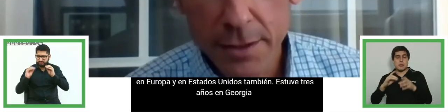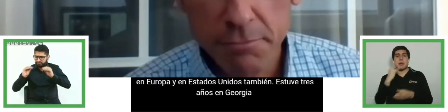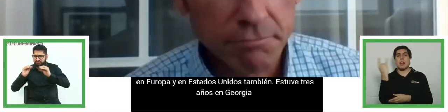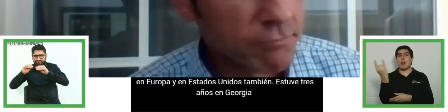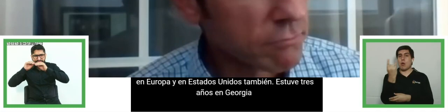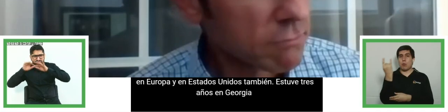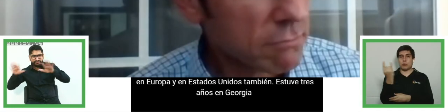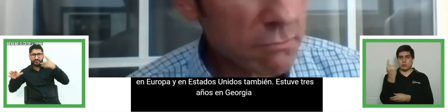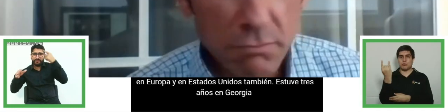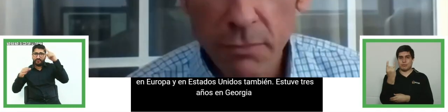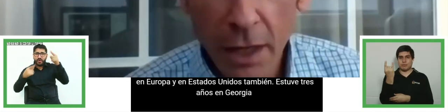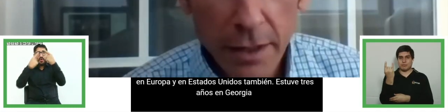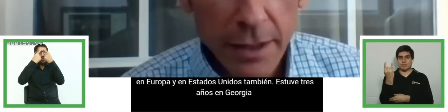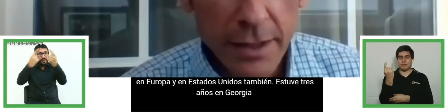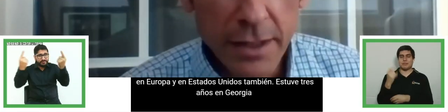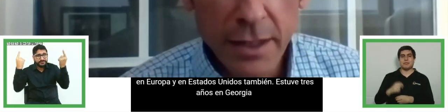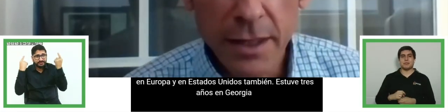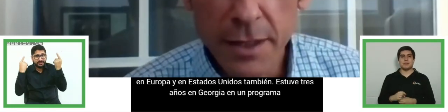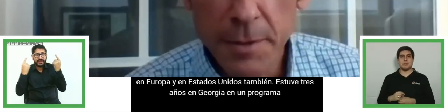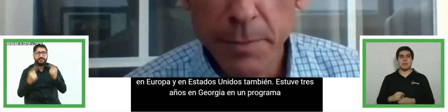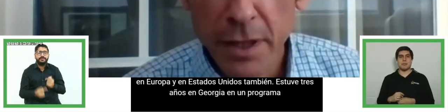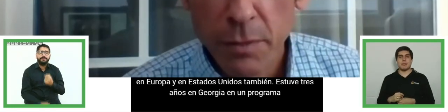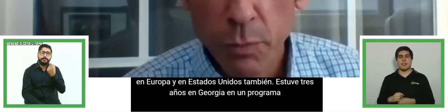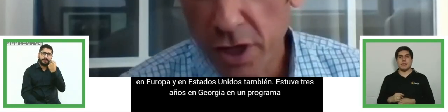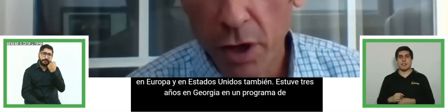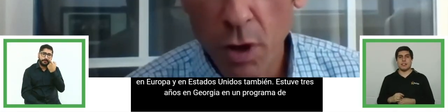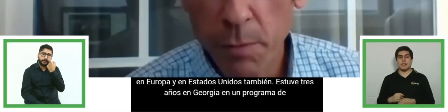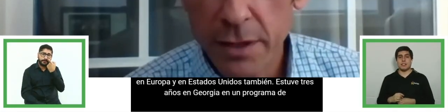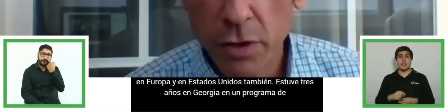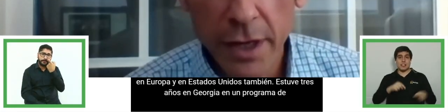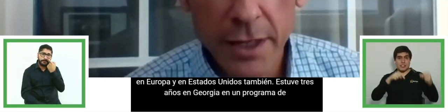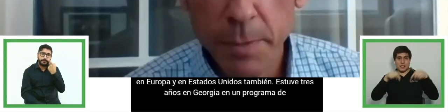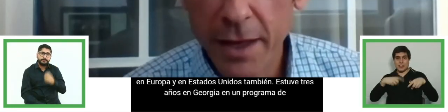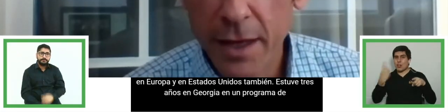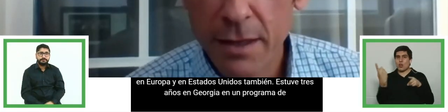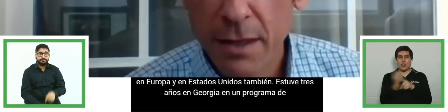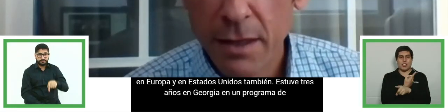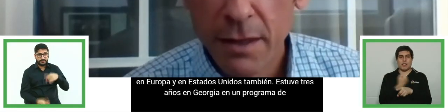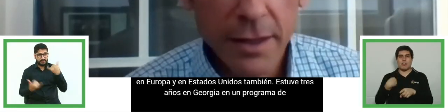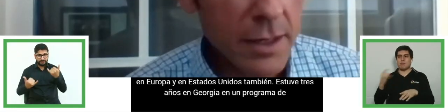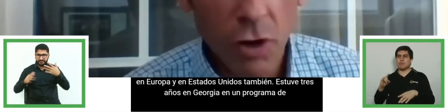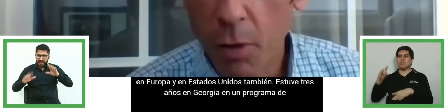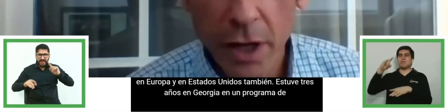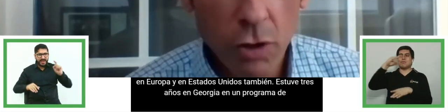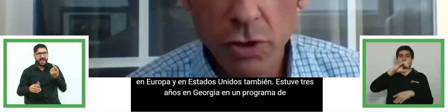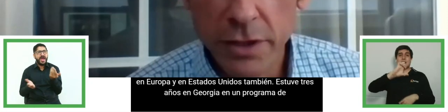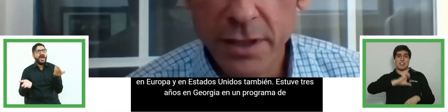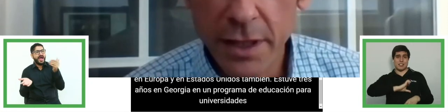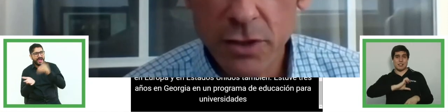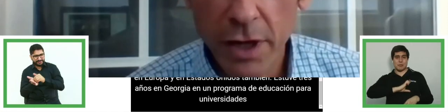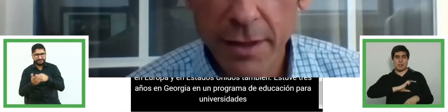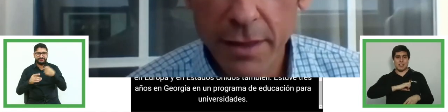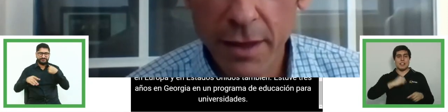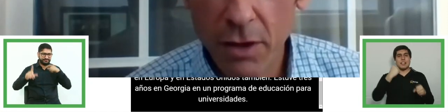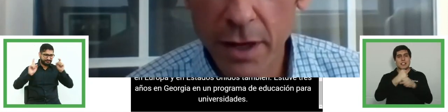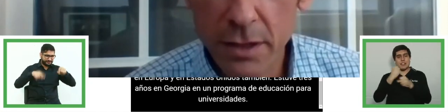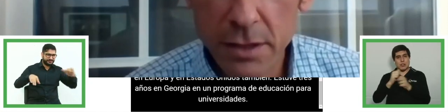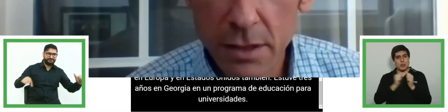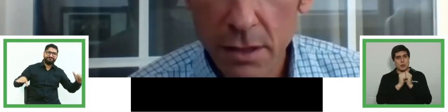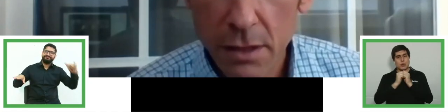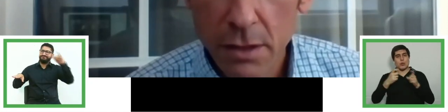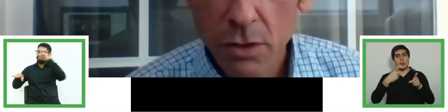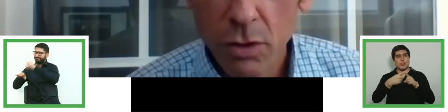And now I'm here in Spain again, collaborating with different organizations like